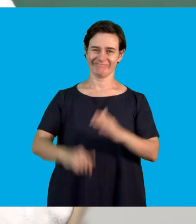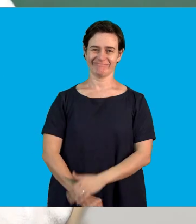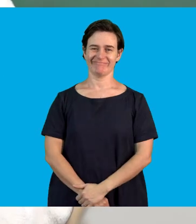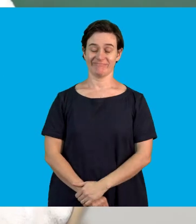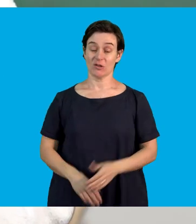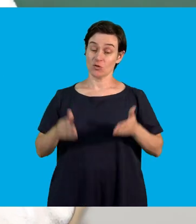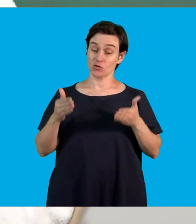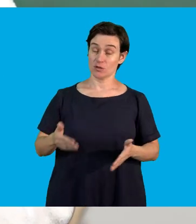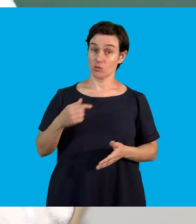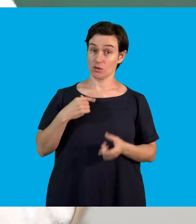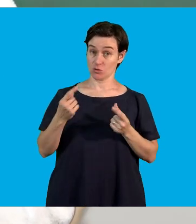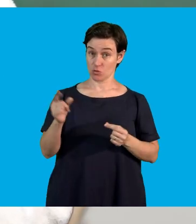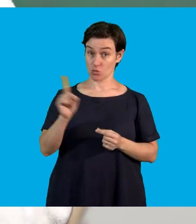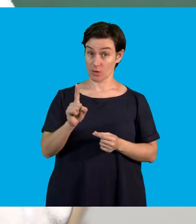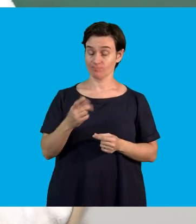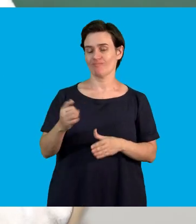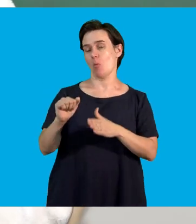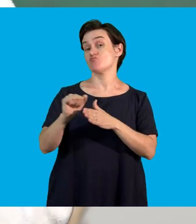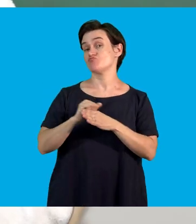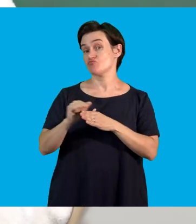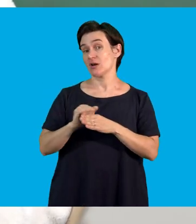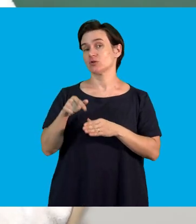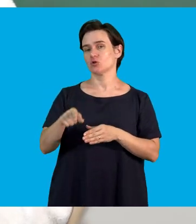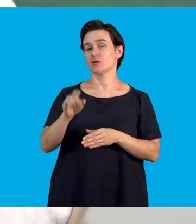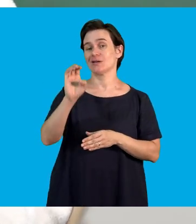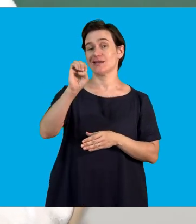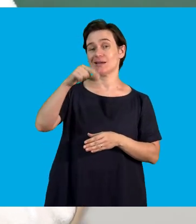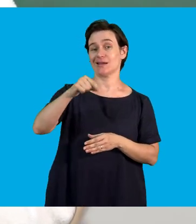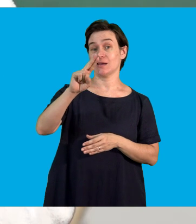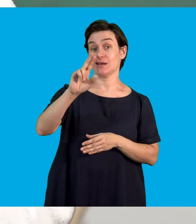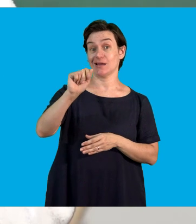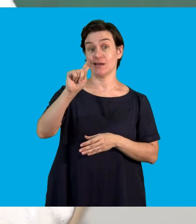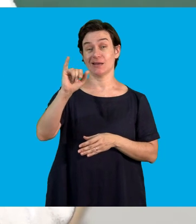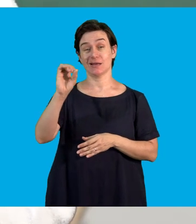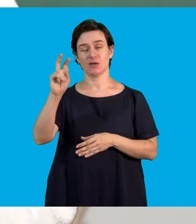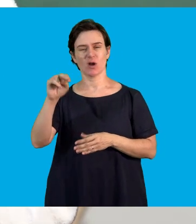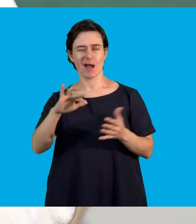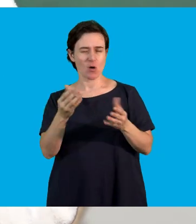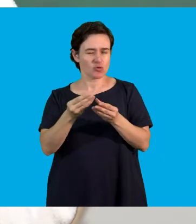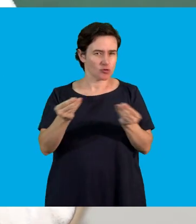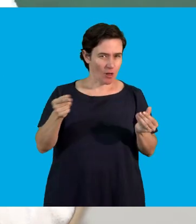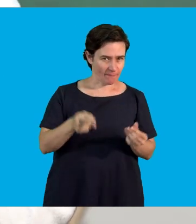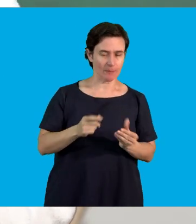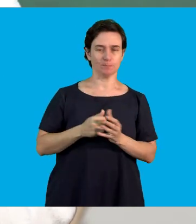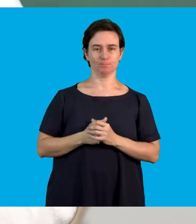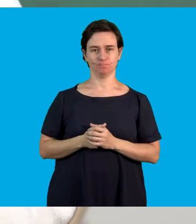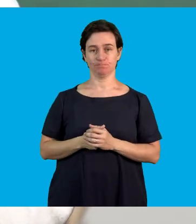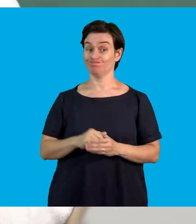Good day, learners. For today, we are going to do practice on equations, solving